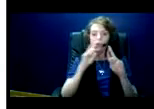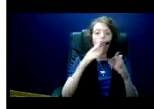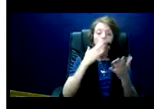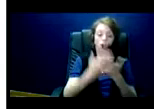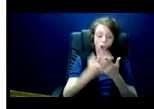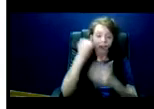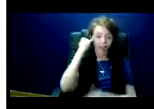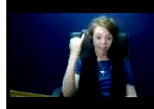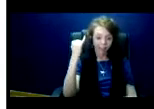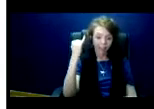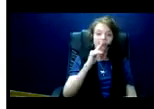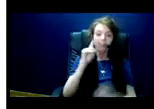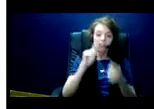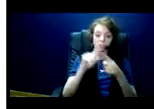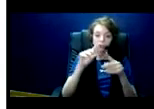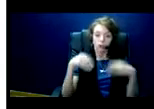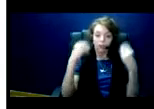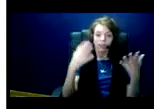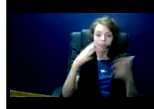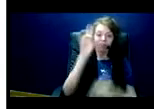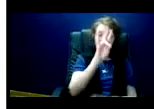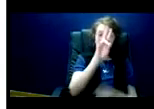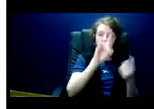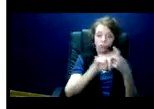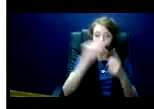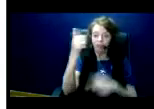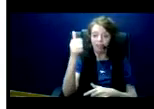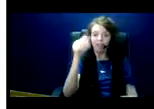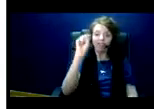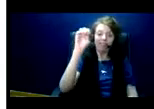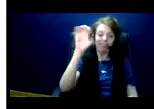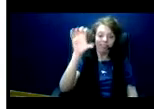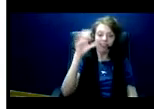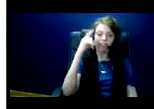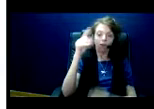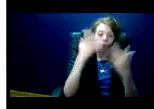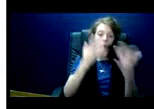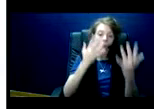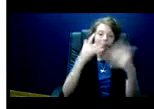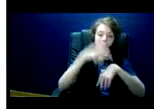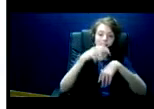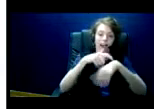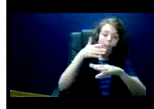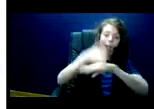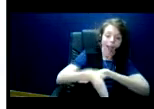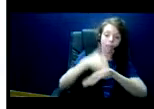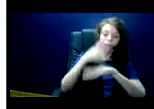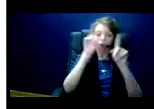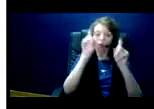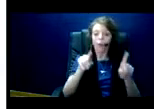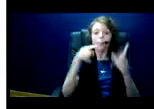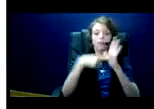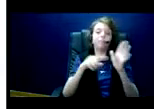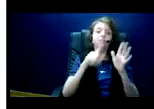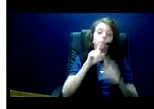thumb is to give 7 to 10 seconds for wait time after questions. This is actually a